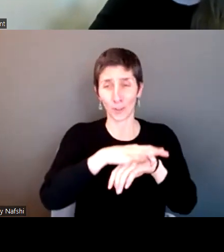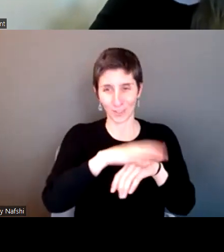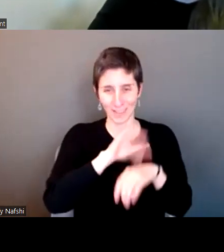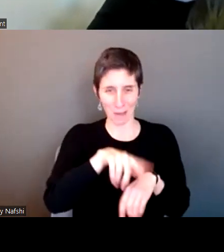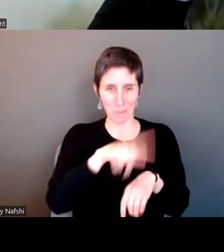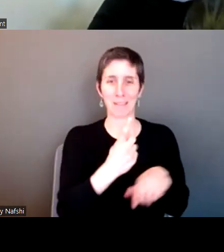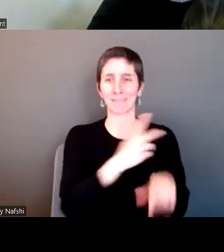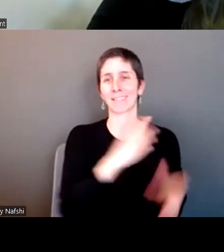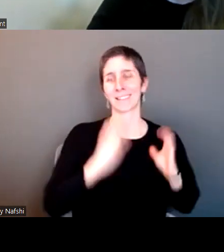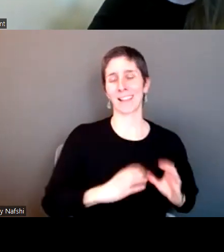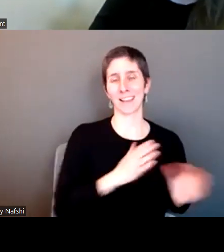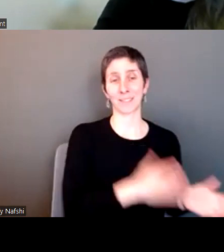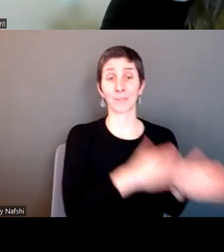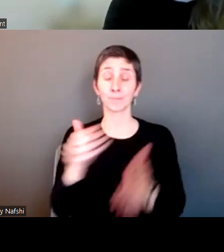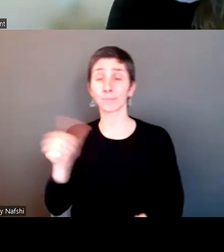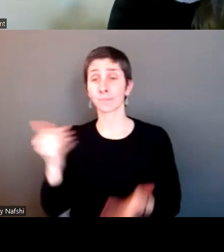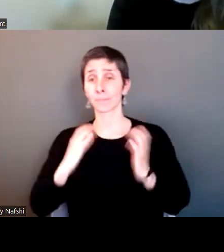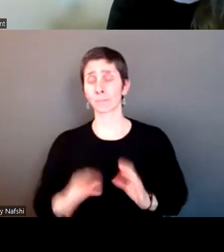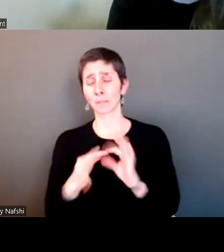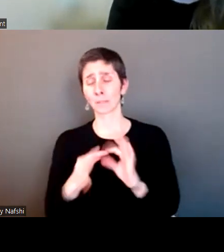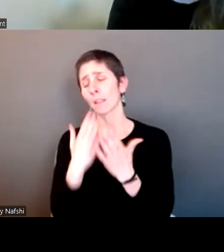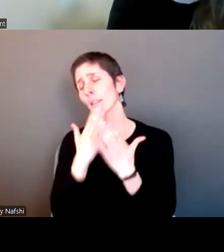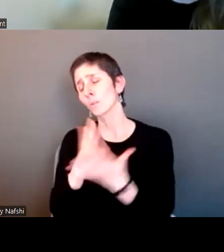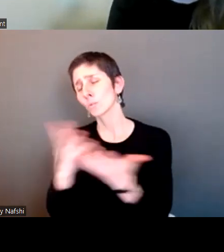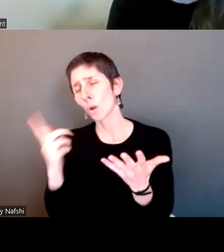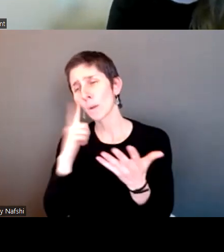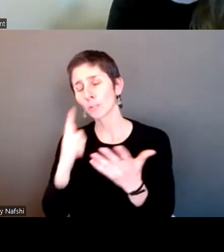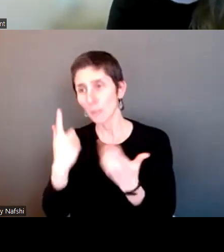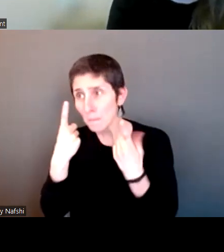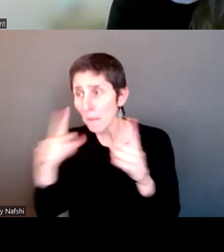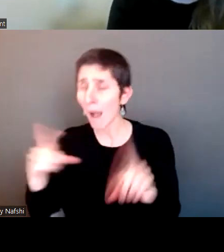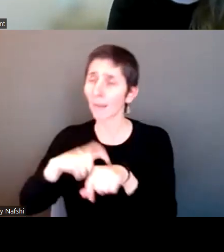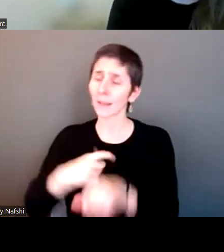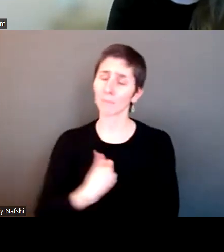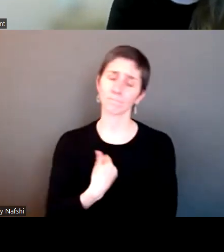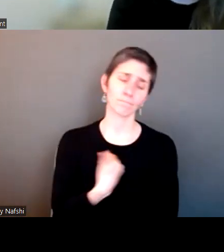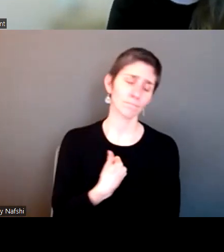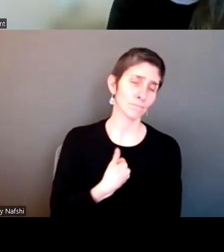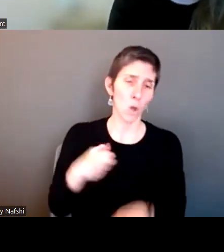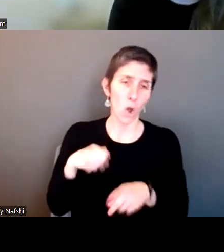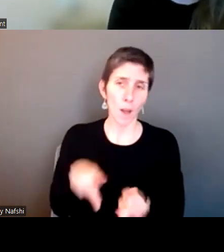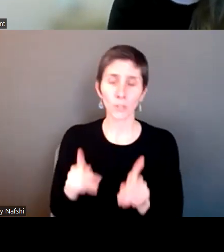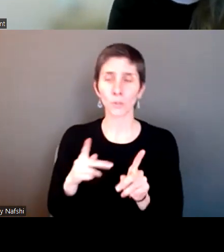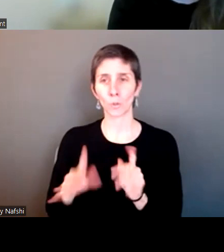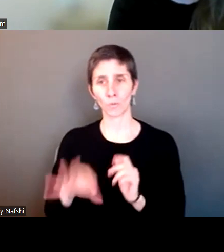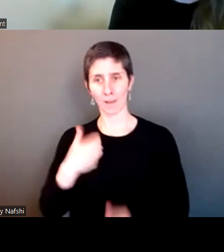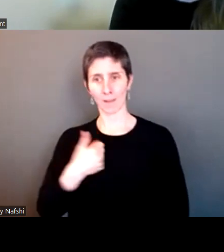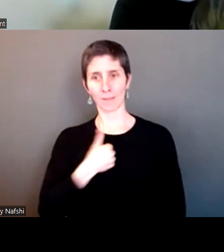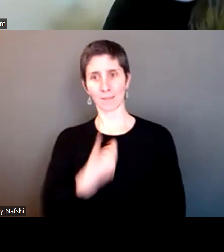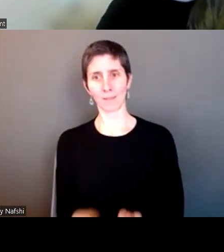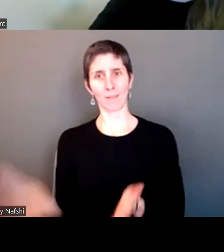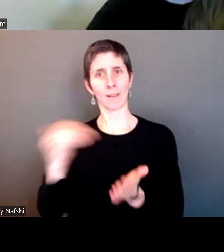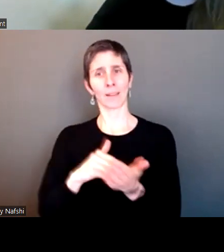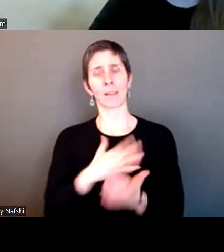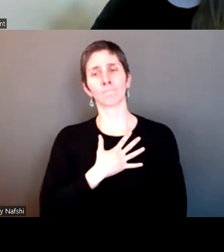you so much for giving me the chance to spend time on my own and the opportunity to find some of myself again. This